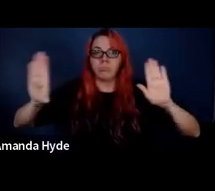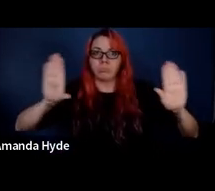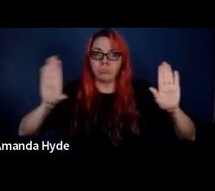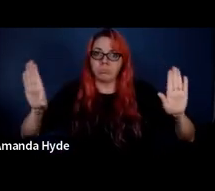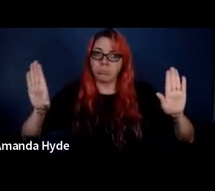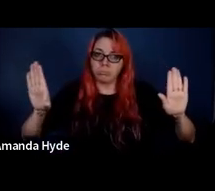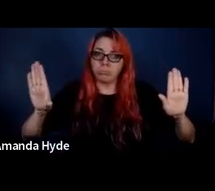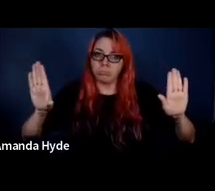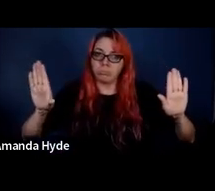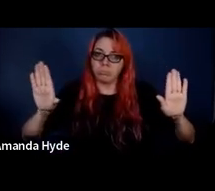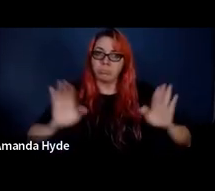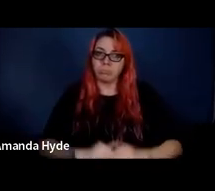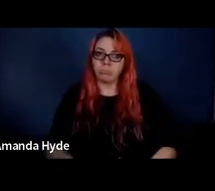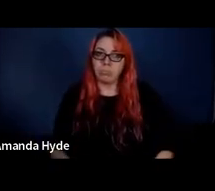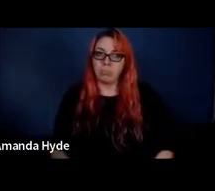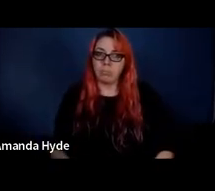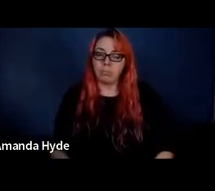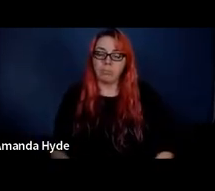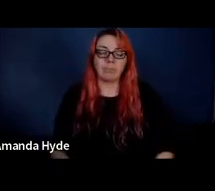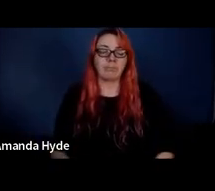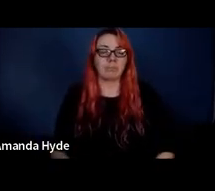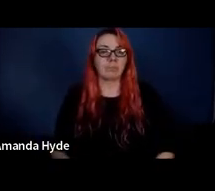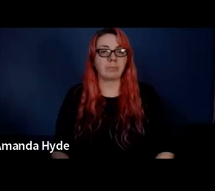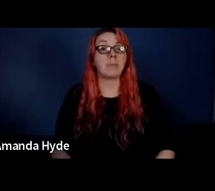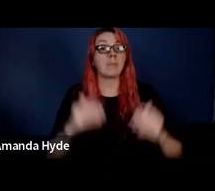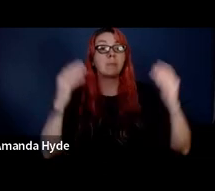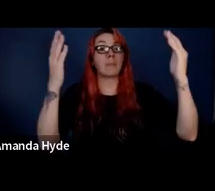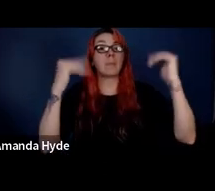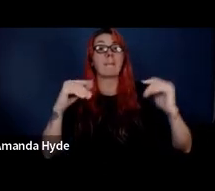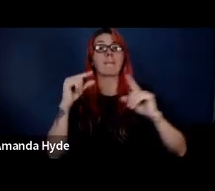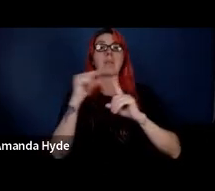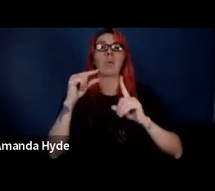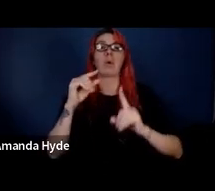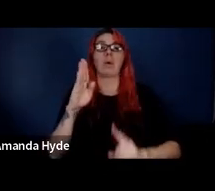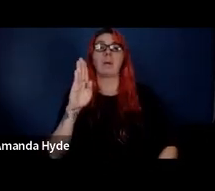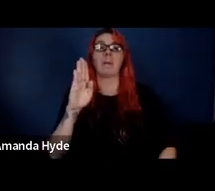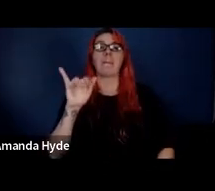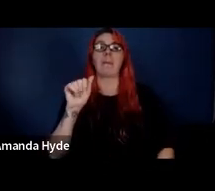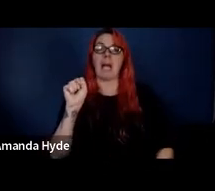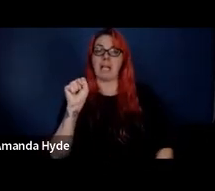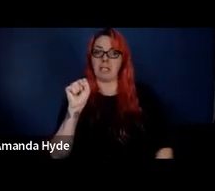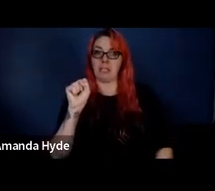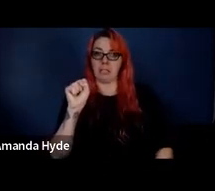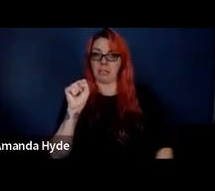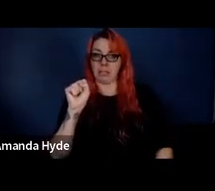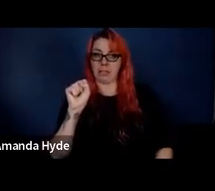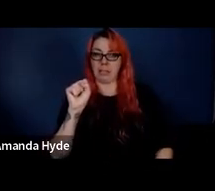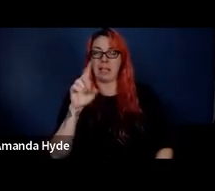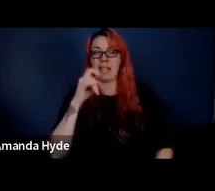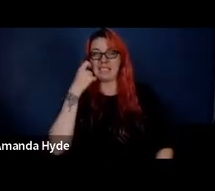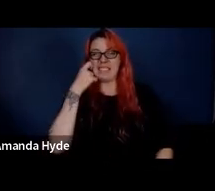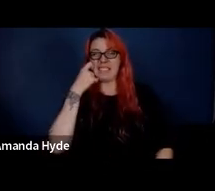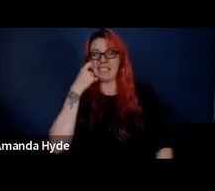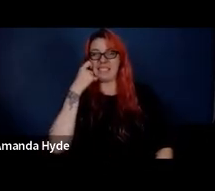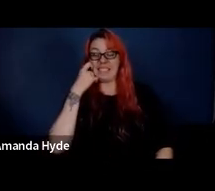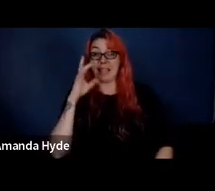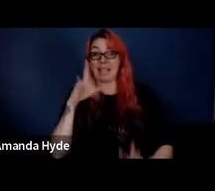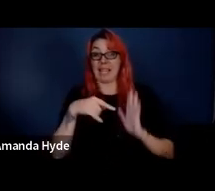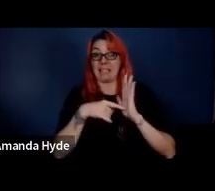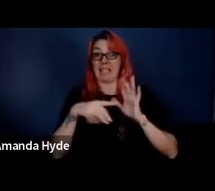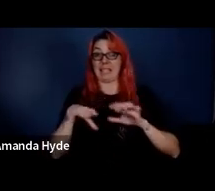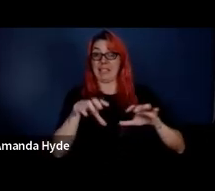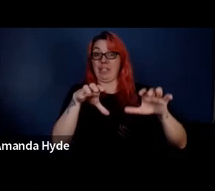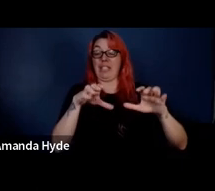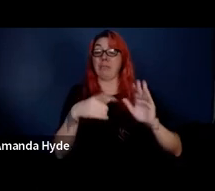which is bias, right? How bias works, right? And what you just did, that little exercise, is an example of kind of how bias works, how many things